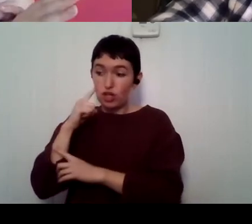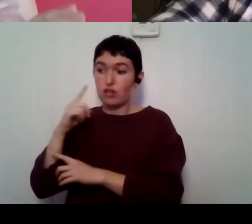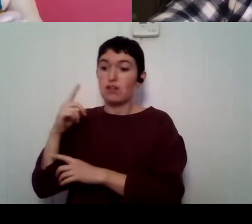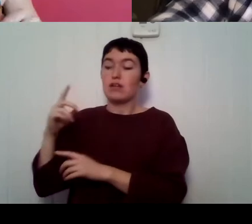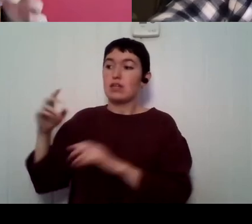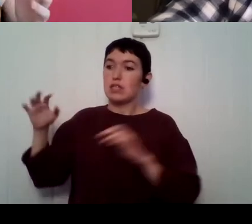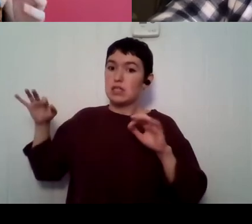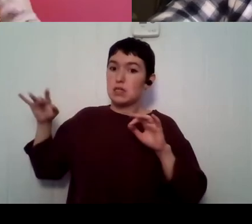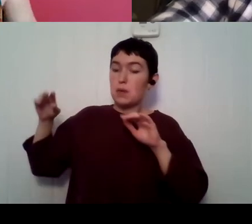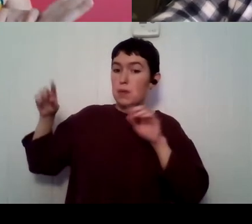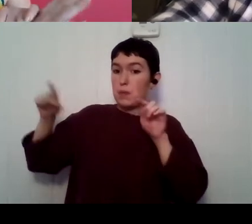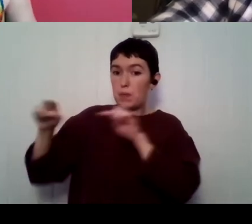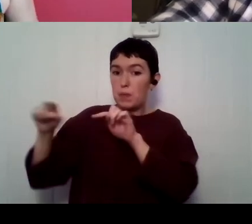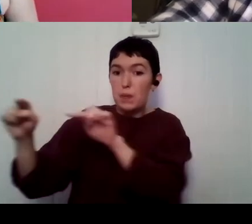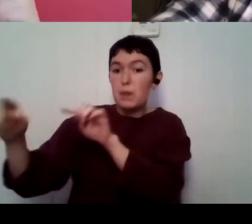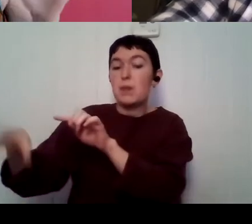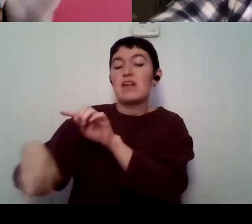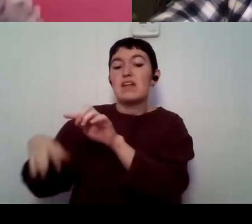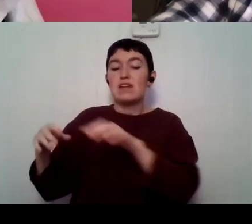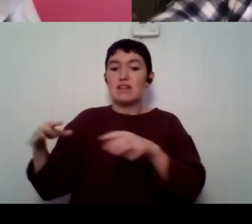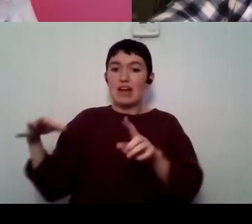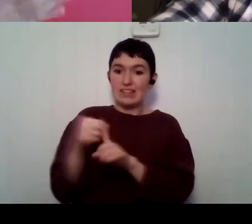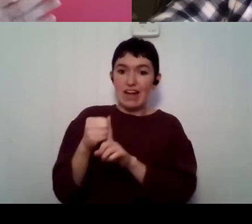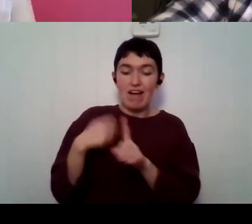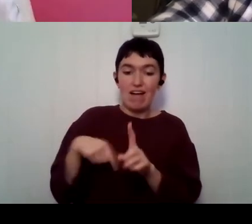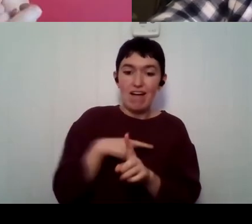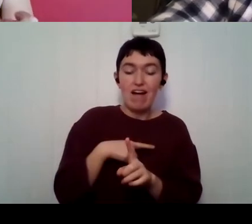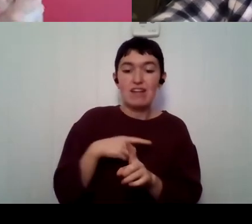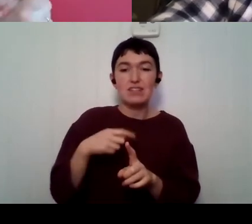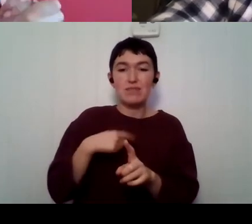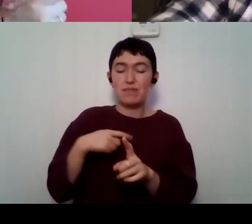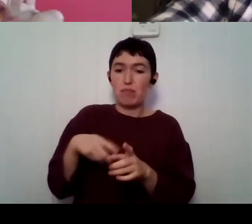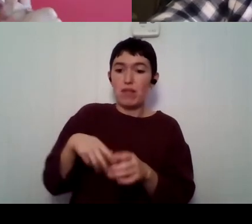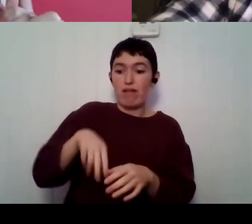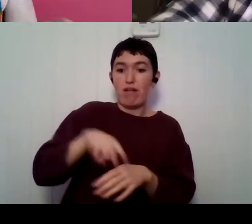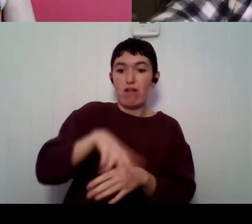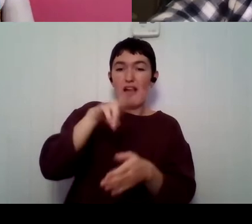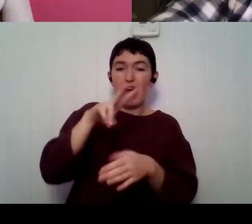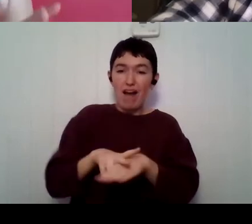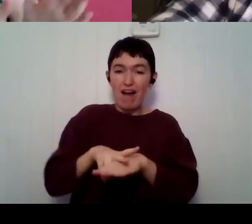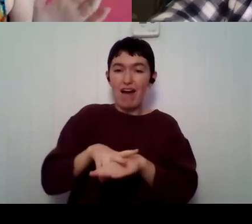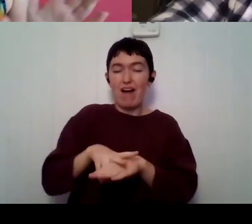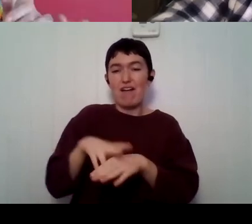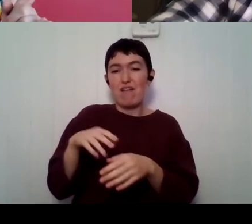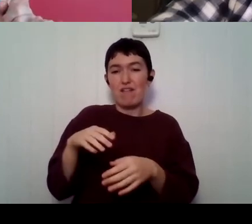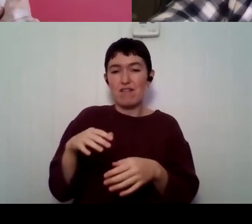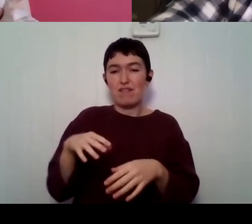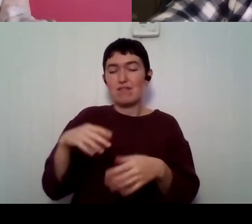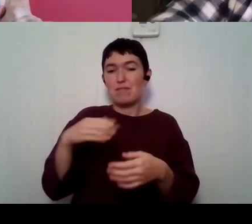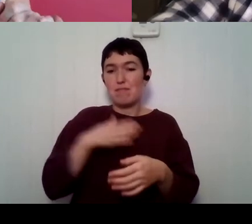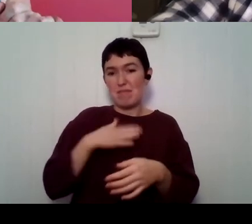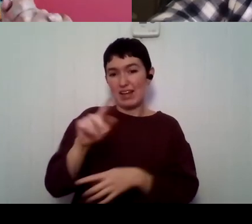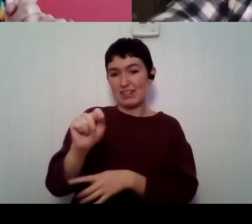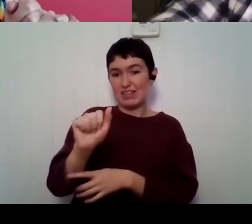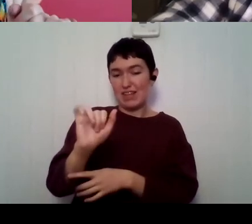too long, like a monkey. I've got a bit of a tail, and I landed square on my tailbone. And I just remember it was one of those moments. I don't cry during field work generally, but I